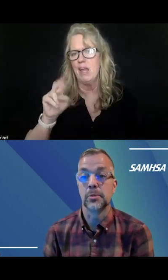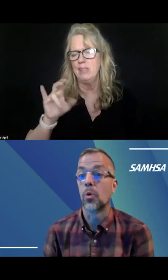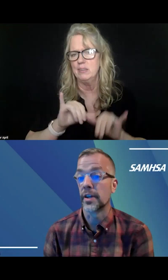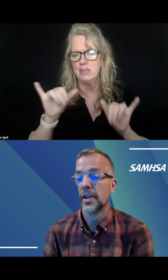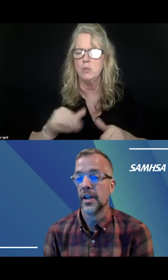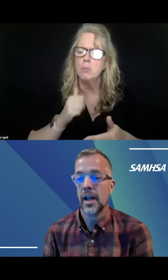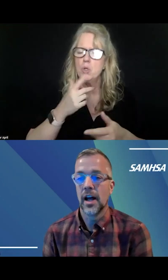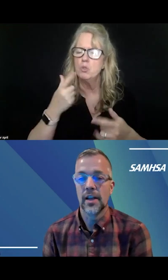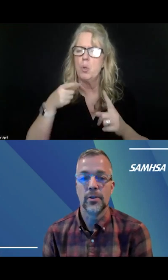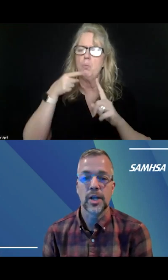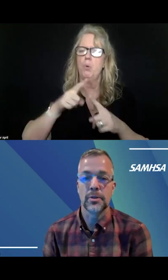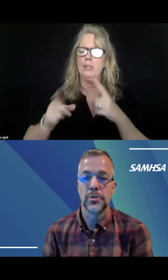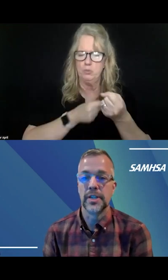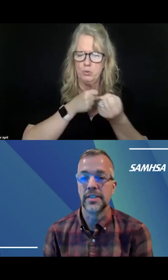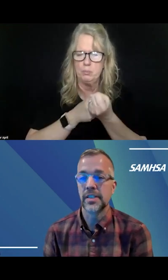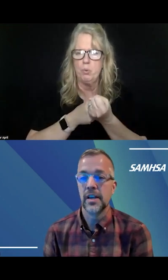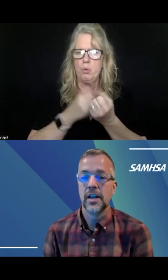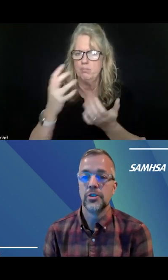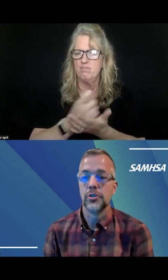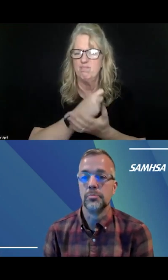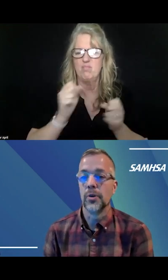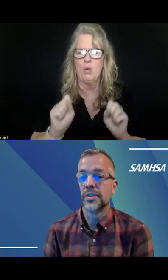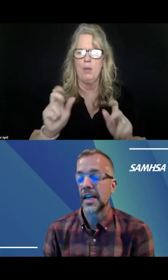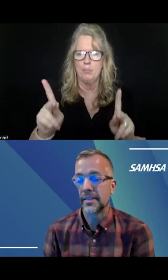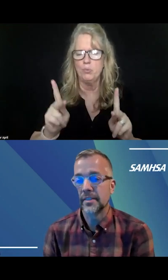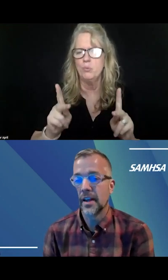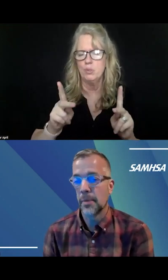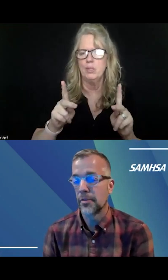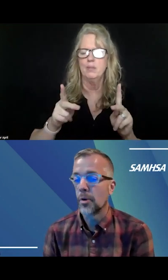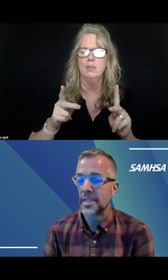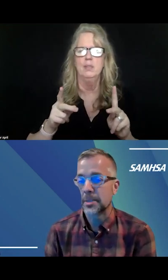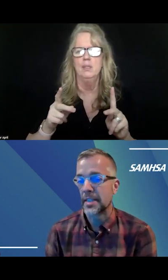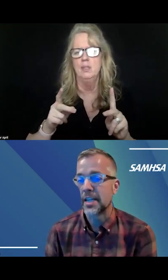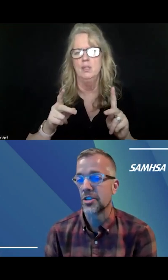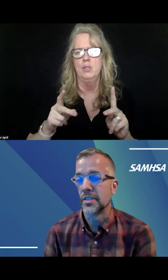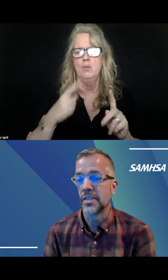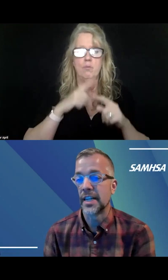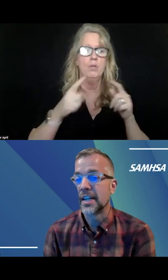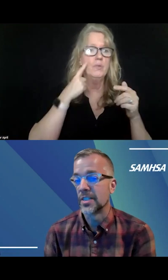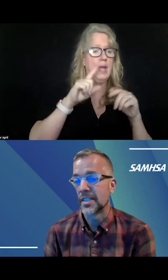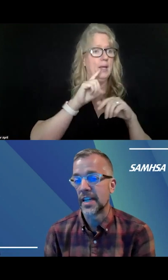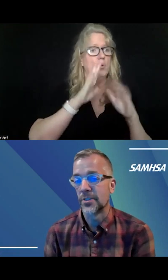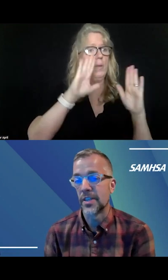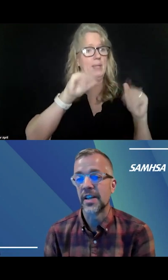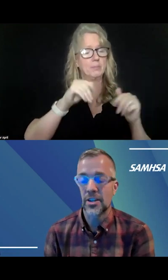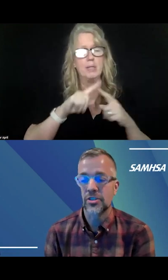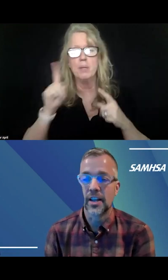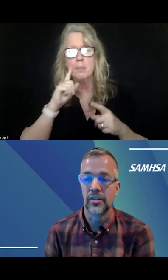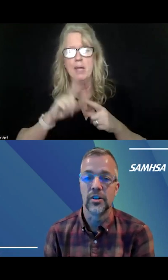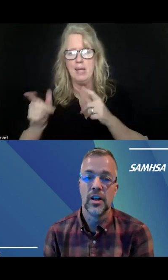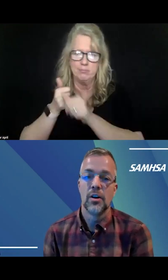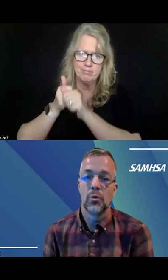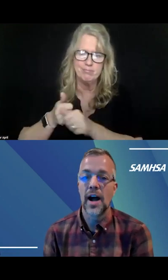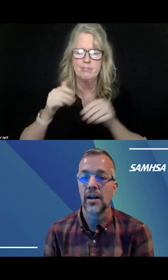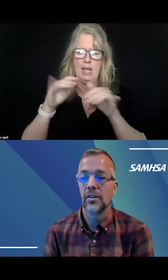to support those opportunities to both set performance expectations and adherence to standards at the national